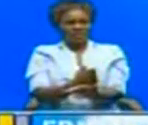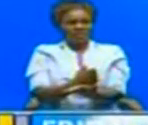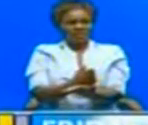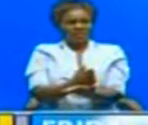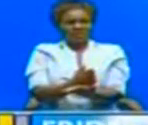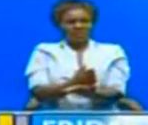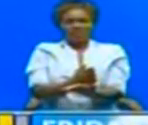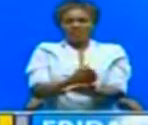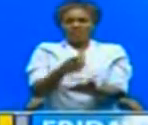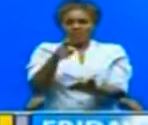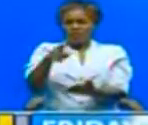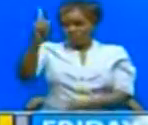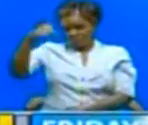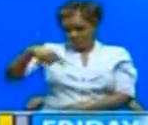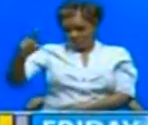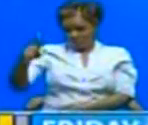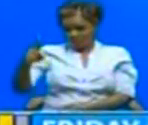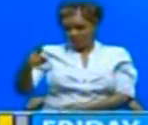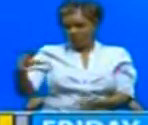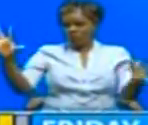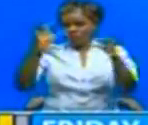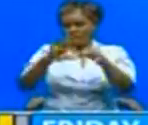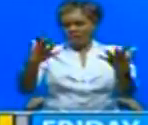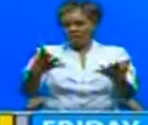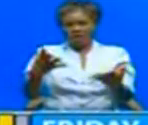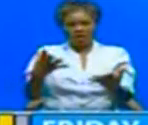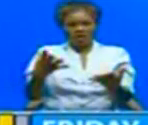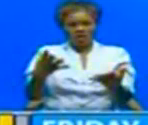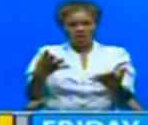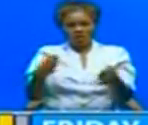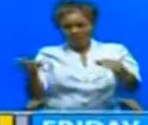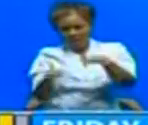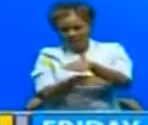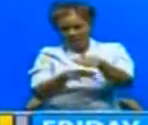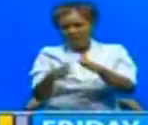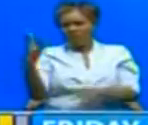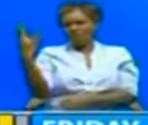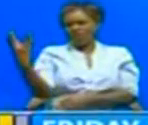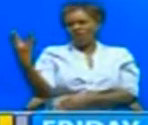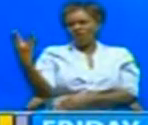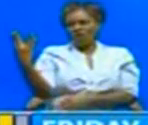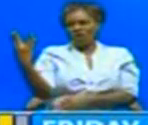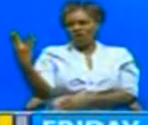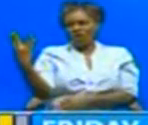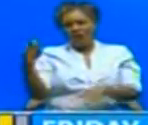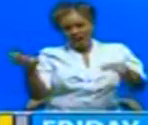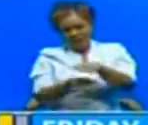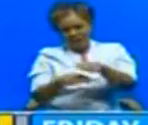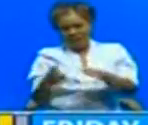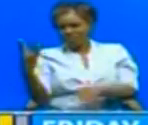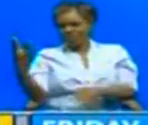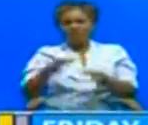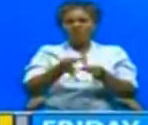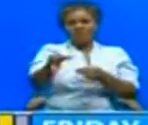So for you to actually qualify to be in this particular association, you need to be, is it less than four? It must be less than four times. Four